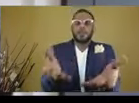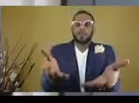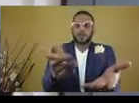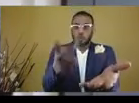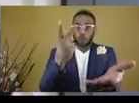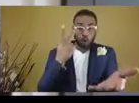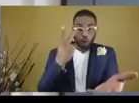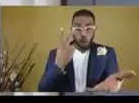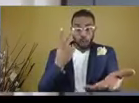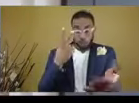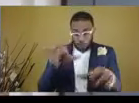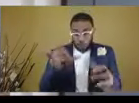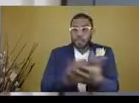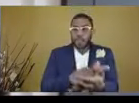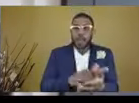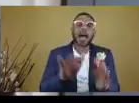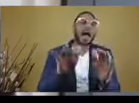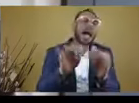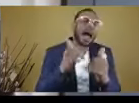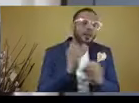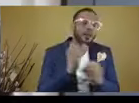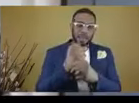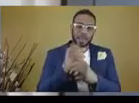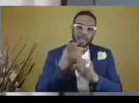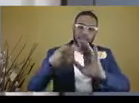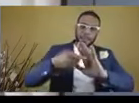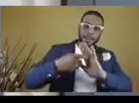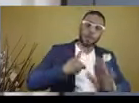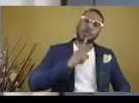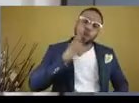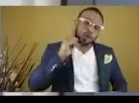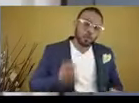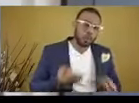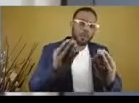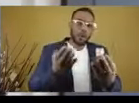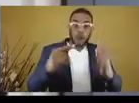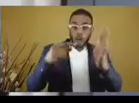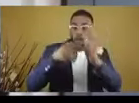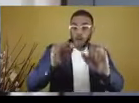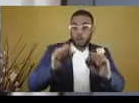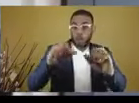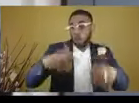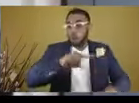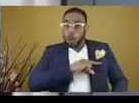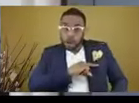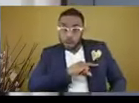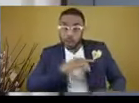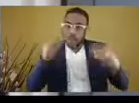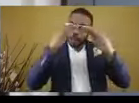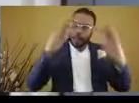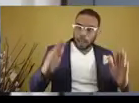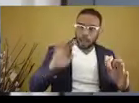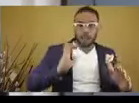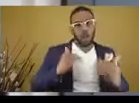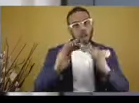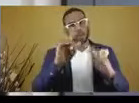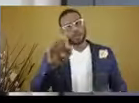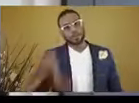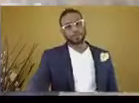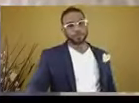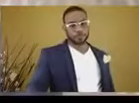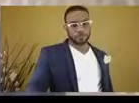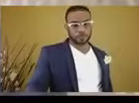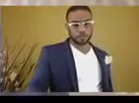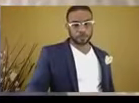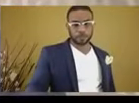in doing that? And how do we make the mandate real to provide affordable, quality housing in our communities.